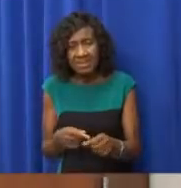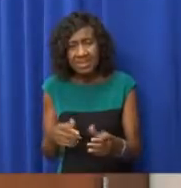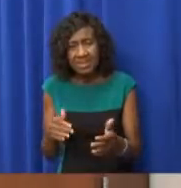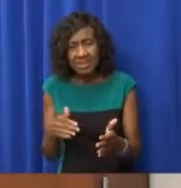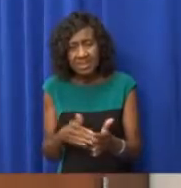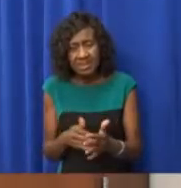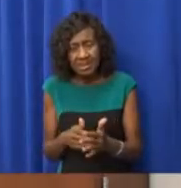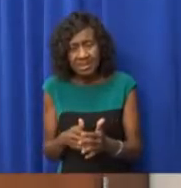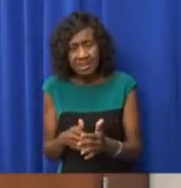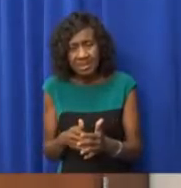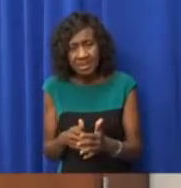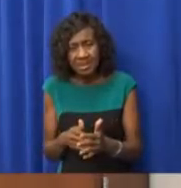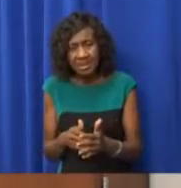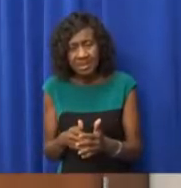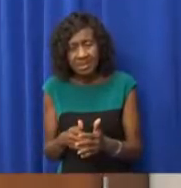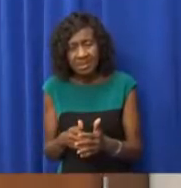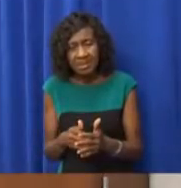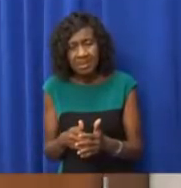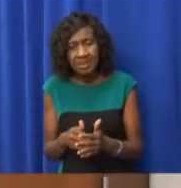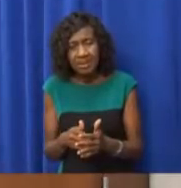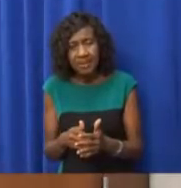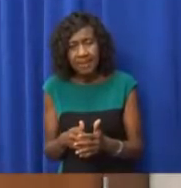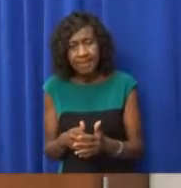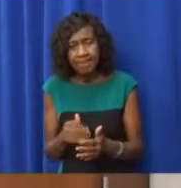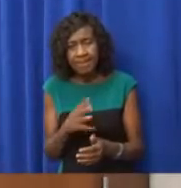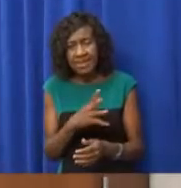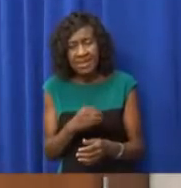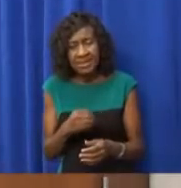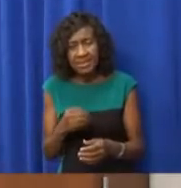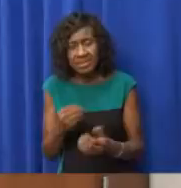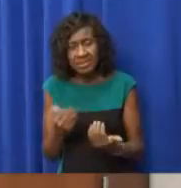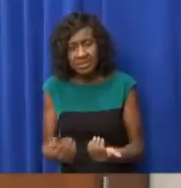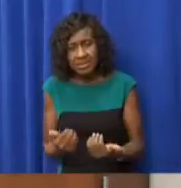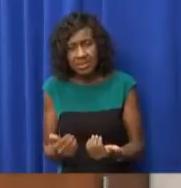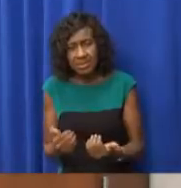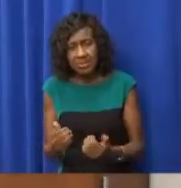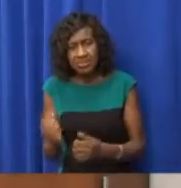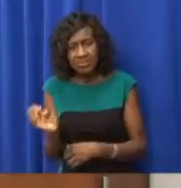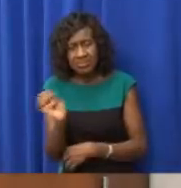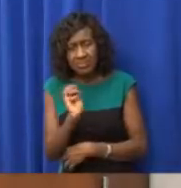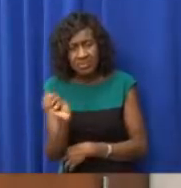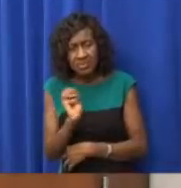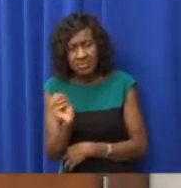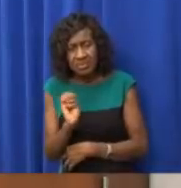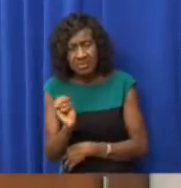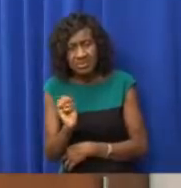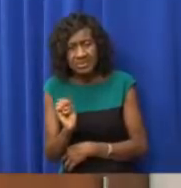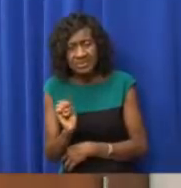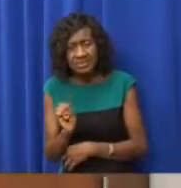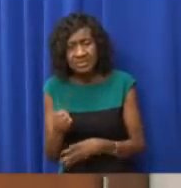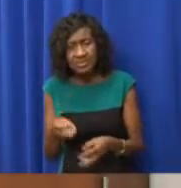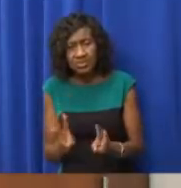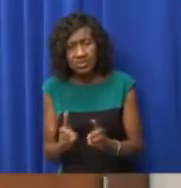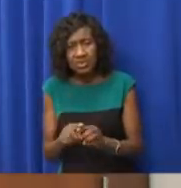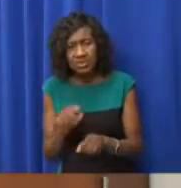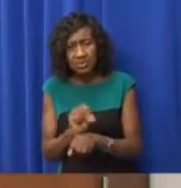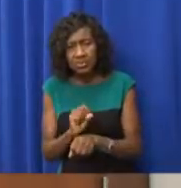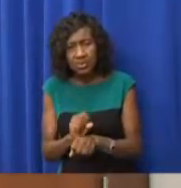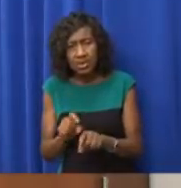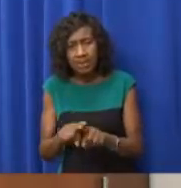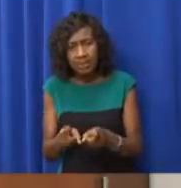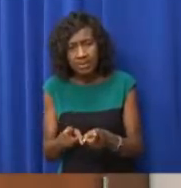may be a necessity for them to immediately switch into a more emergency way of working. But I know that they're building